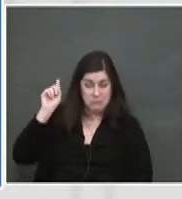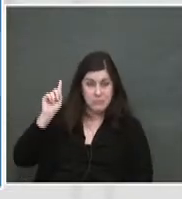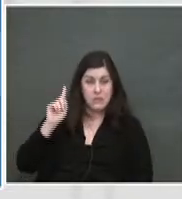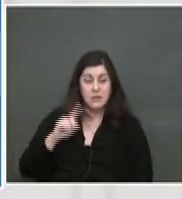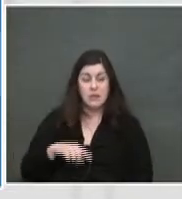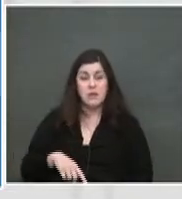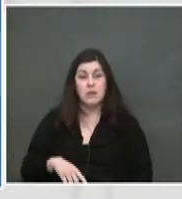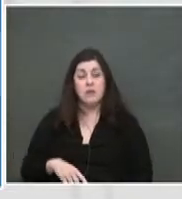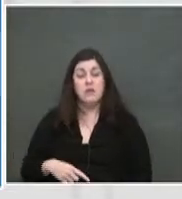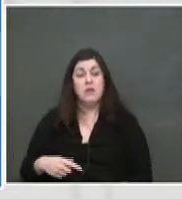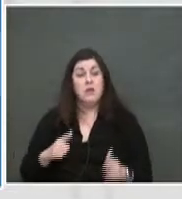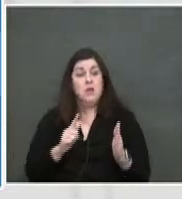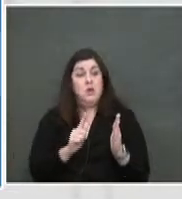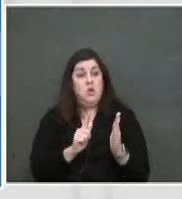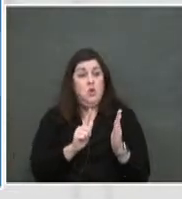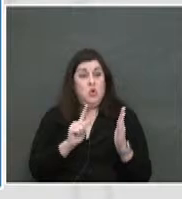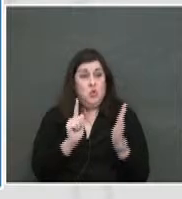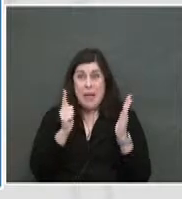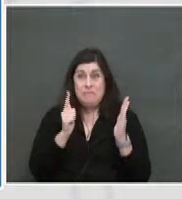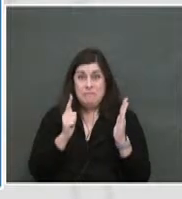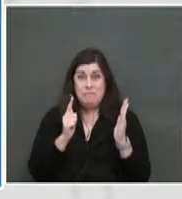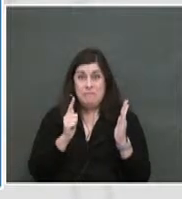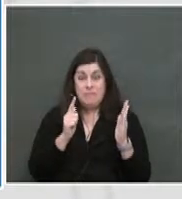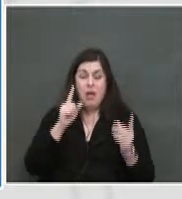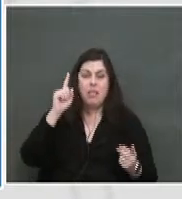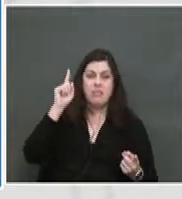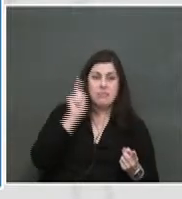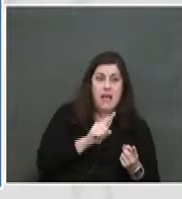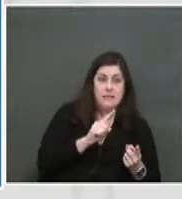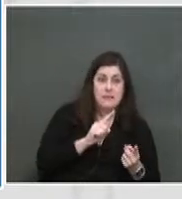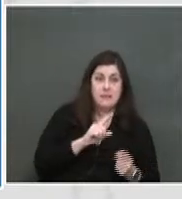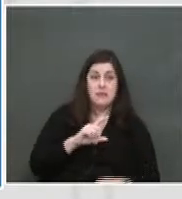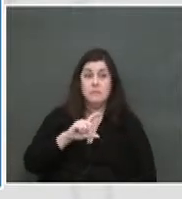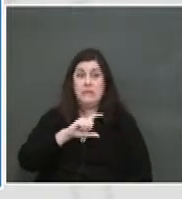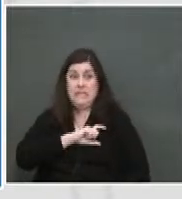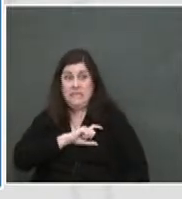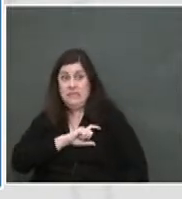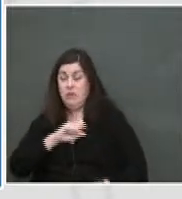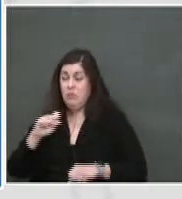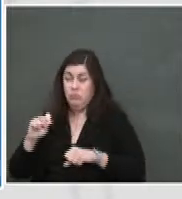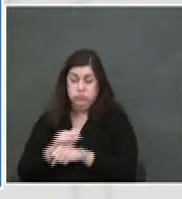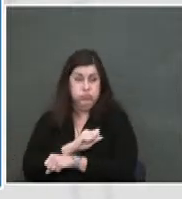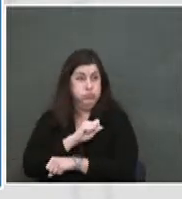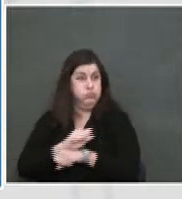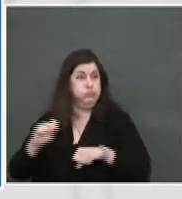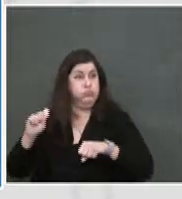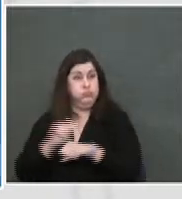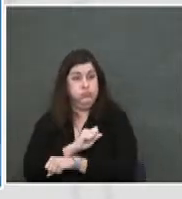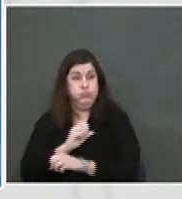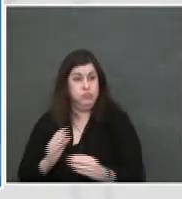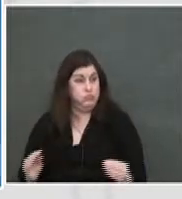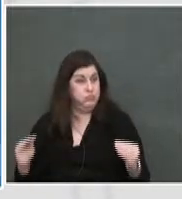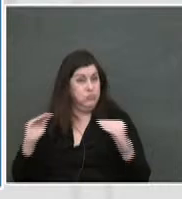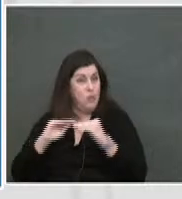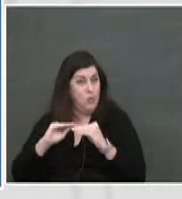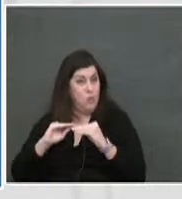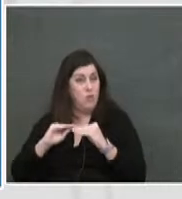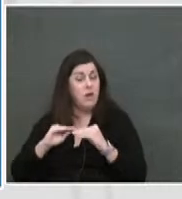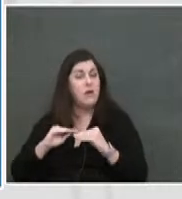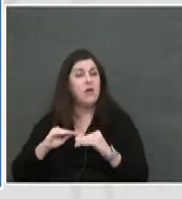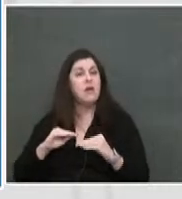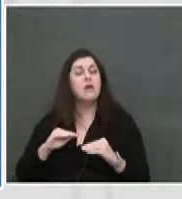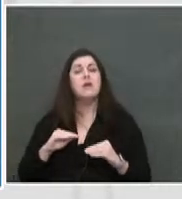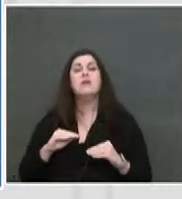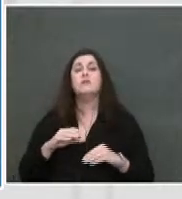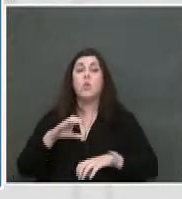crime is down, workload is up. Crime is down, workload is up. So our workload, looking at arrests, has